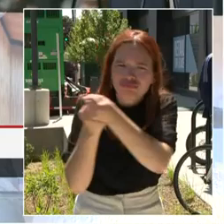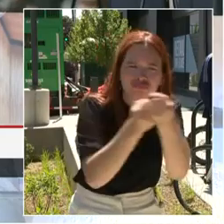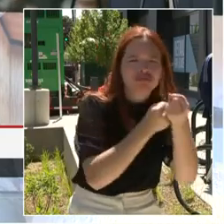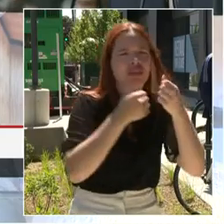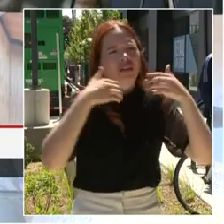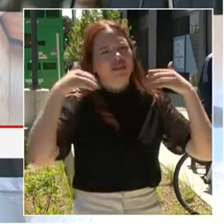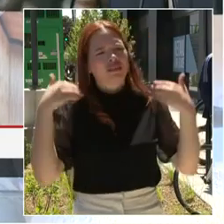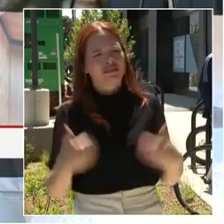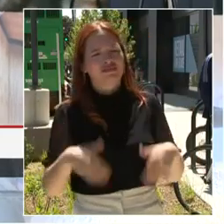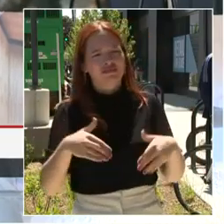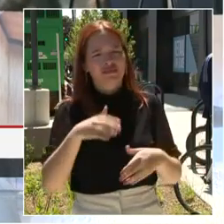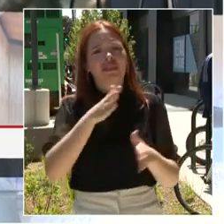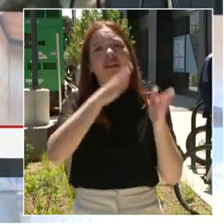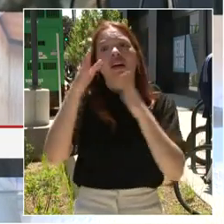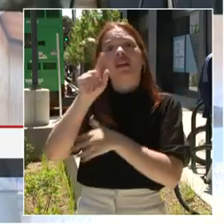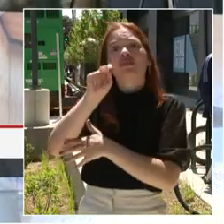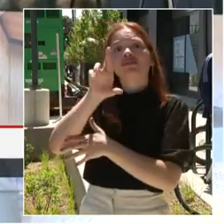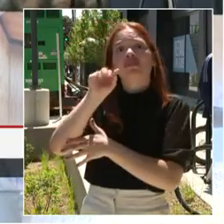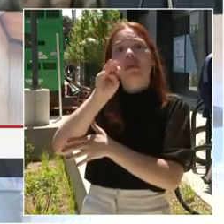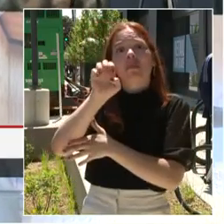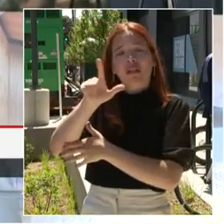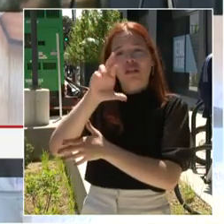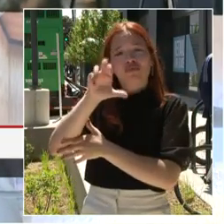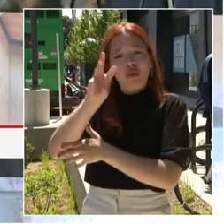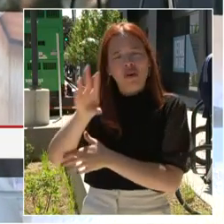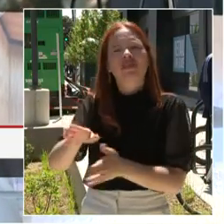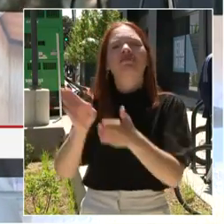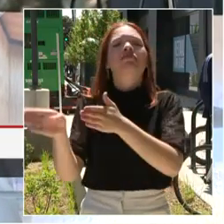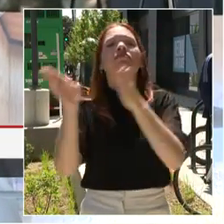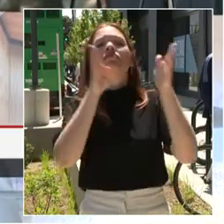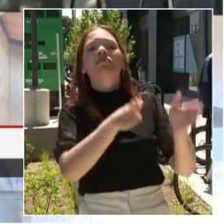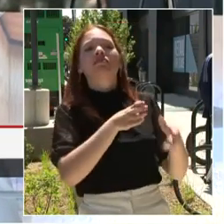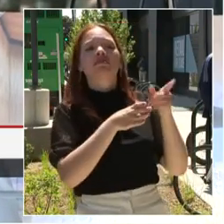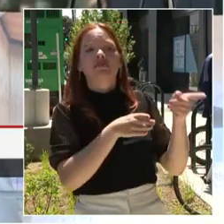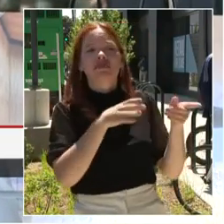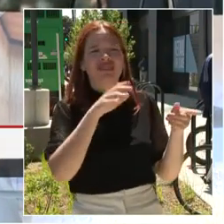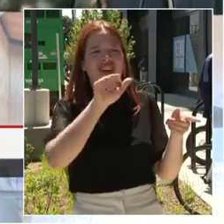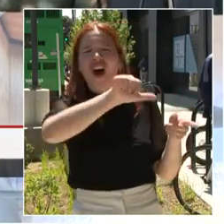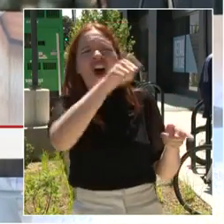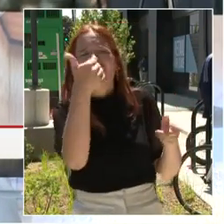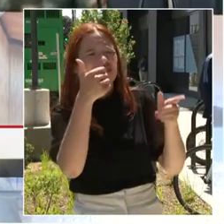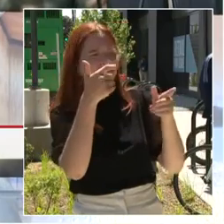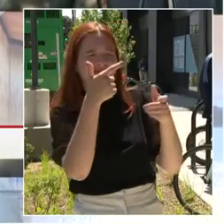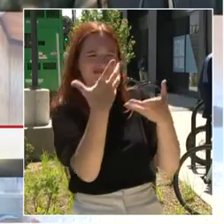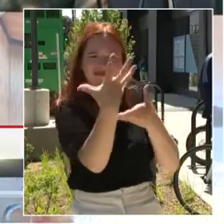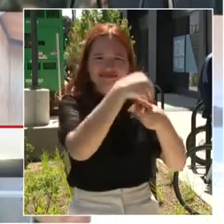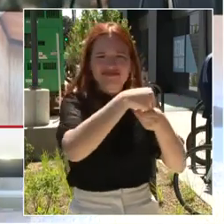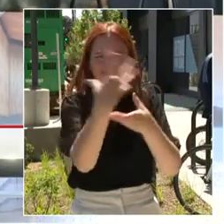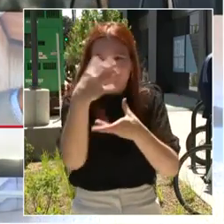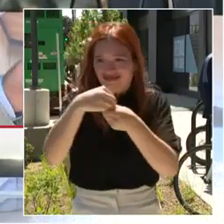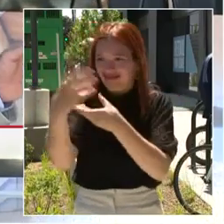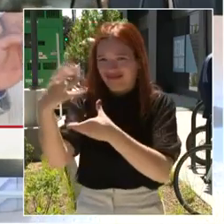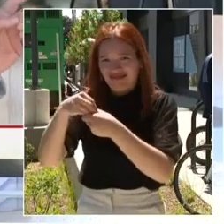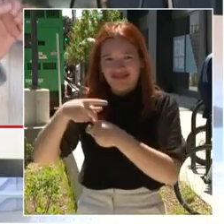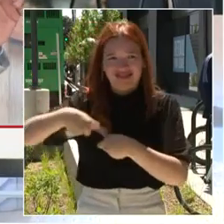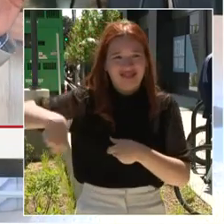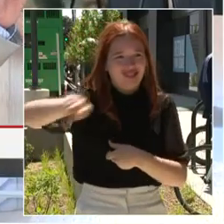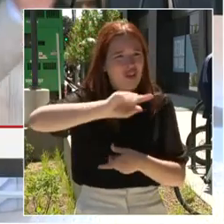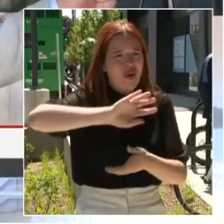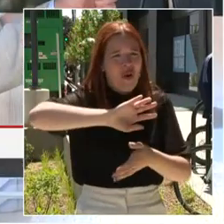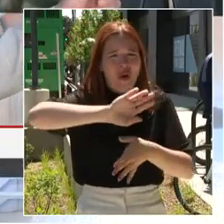Muhammad, Nikki, John, everybody else involved. Just a fabulous job of working together. And as Rashad